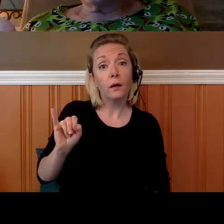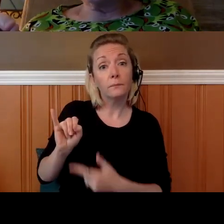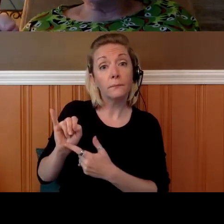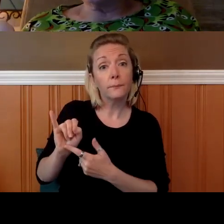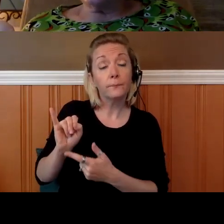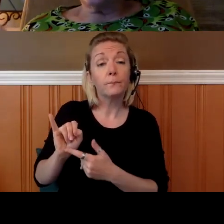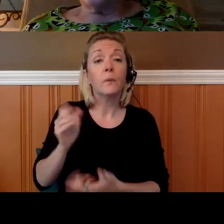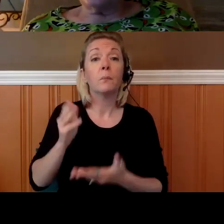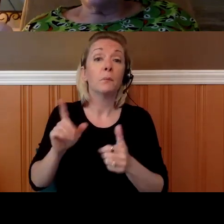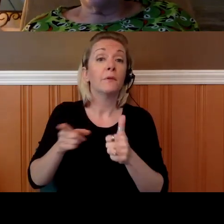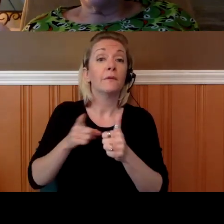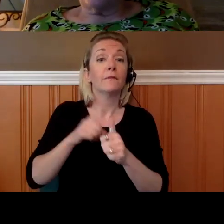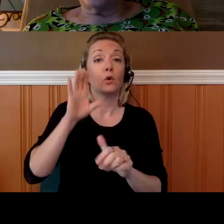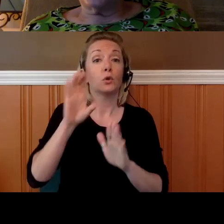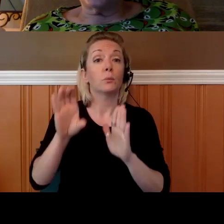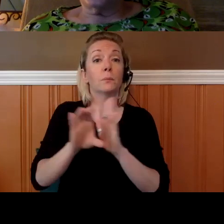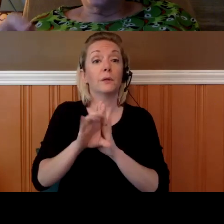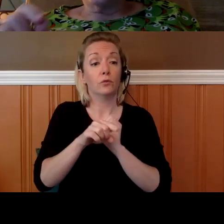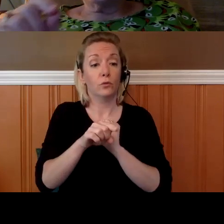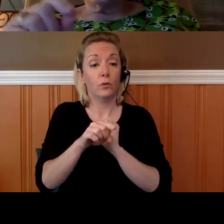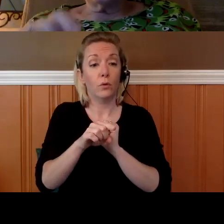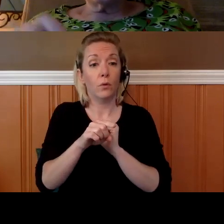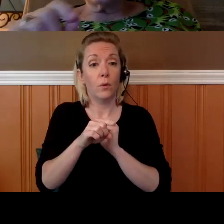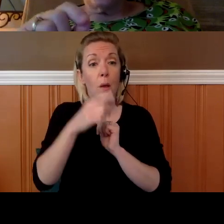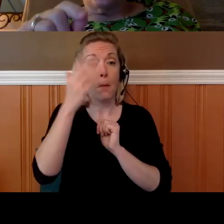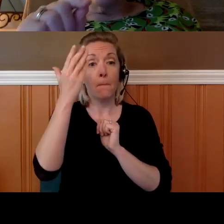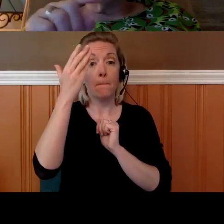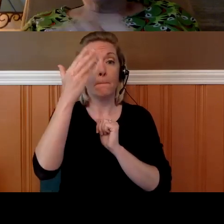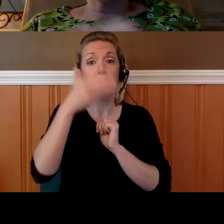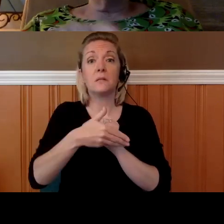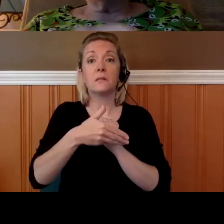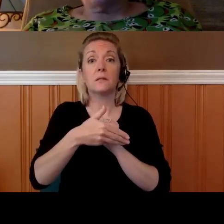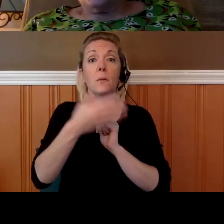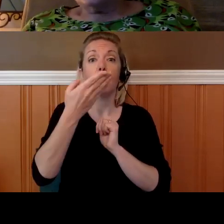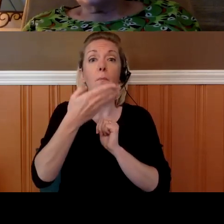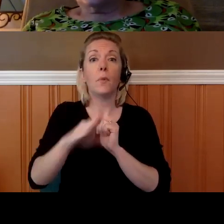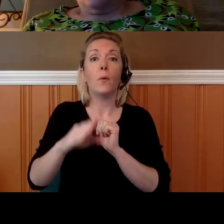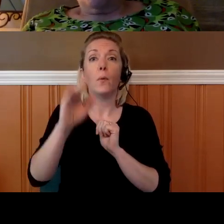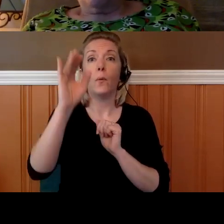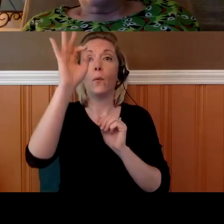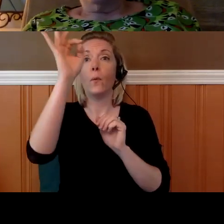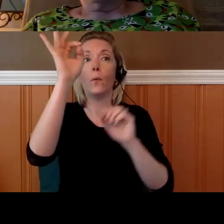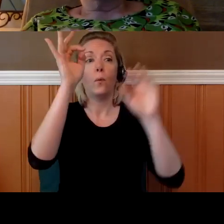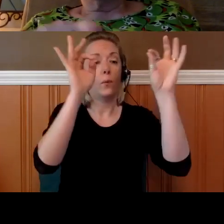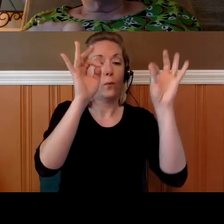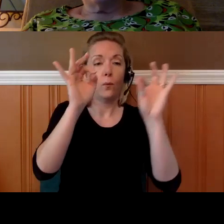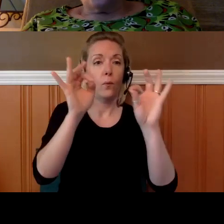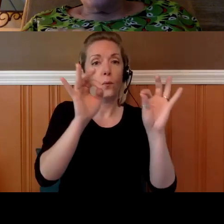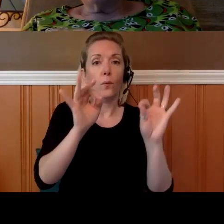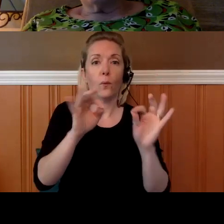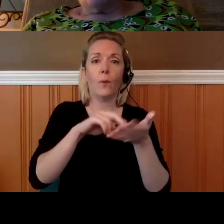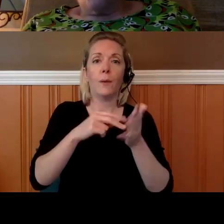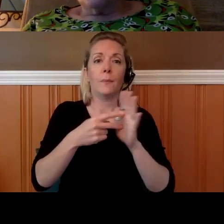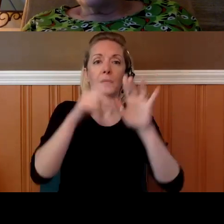that essential piece of information, which is this blue and white stuff, and then the